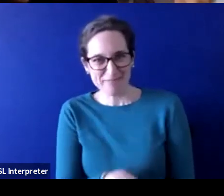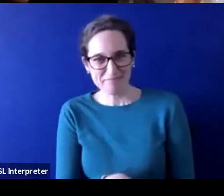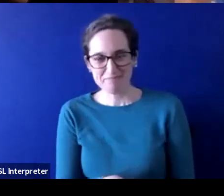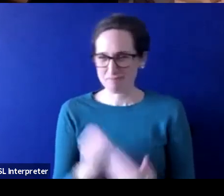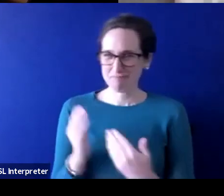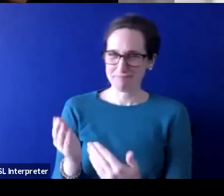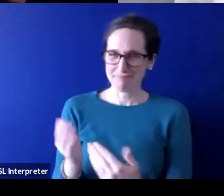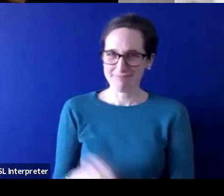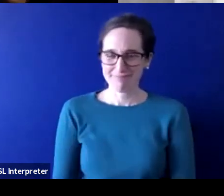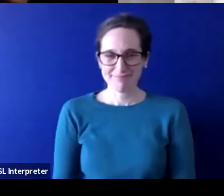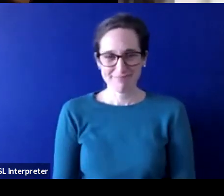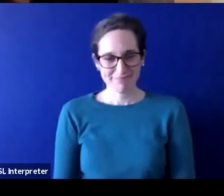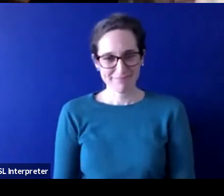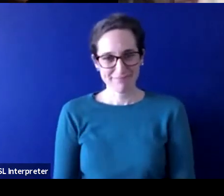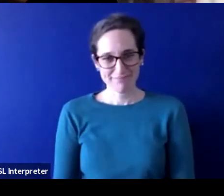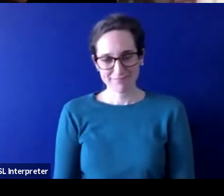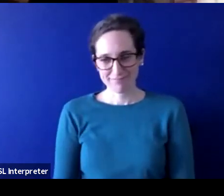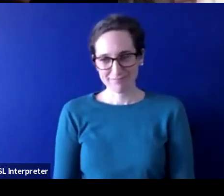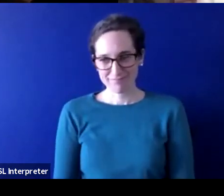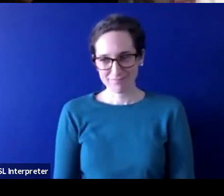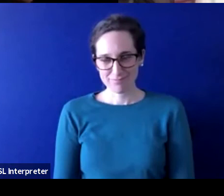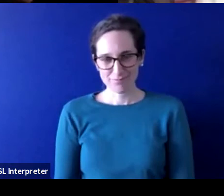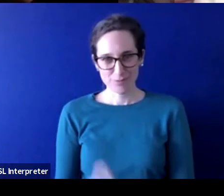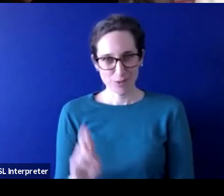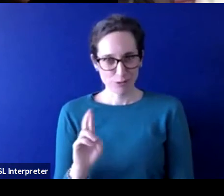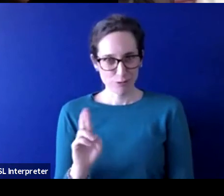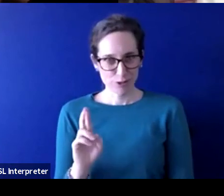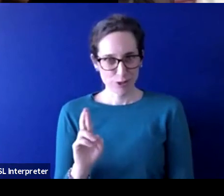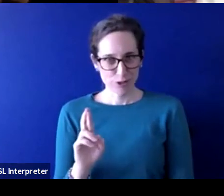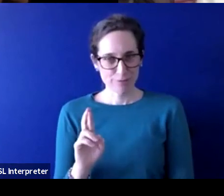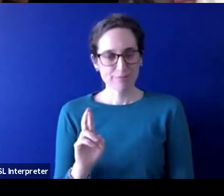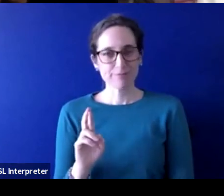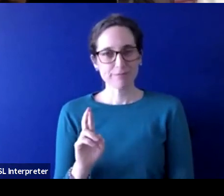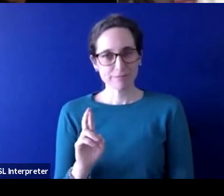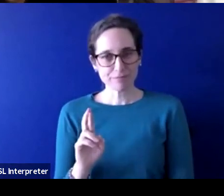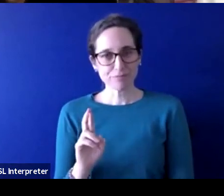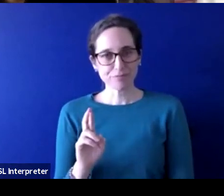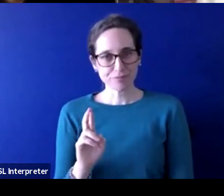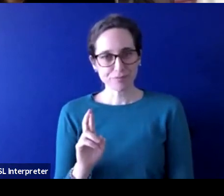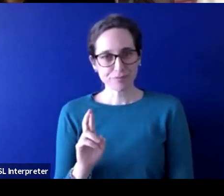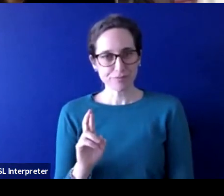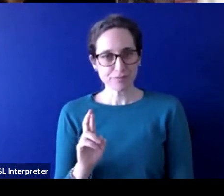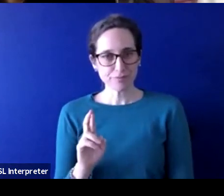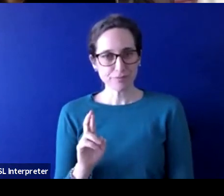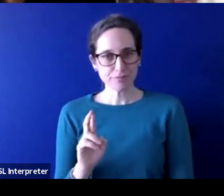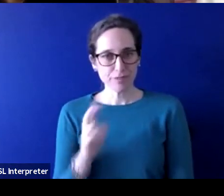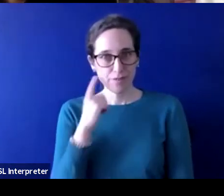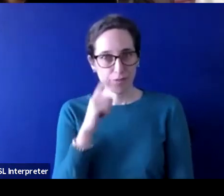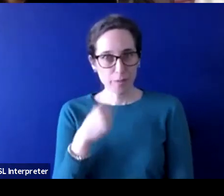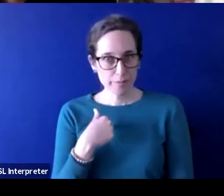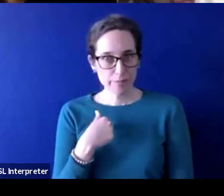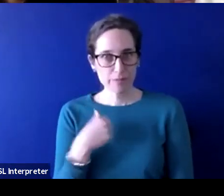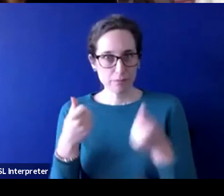Go ahead. For me, we can, as people that post on TikTok,